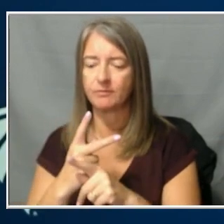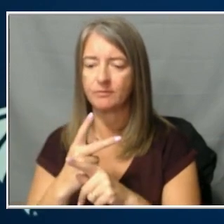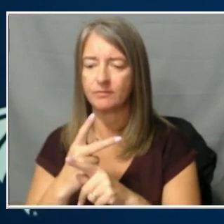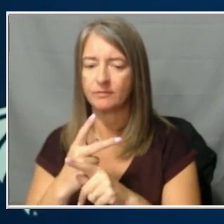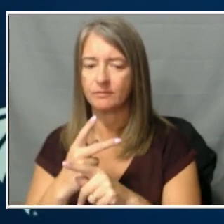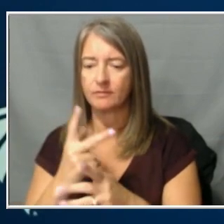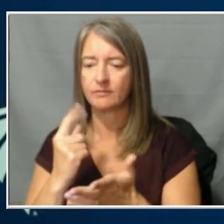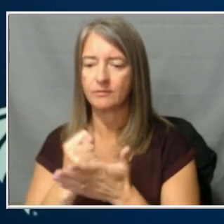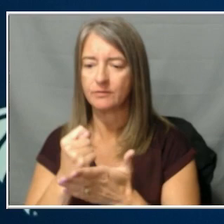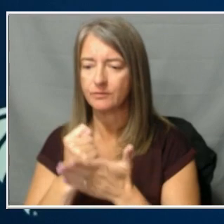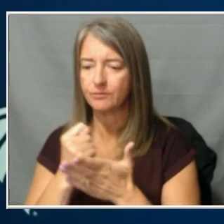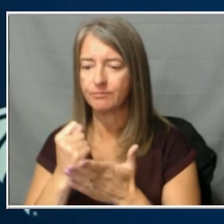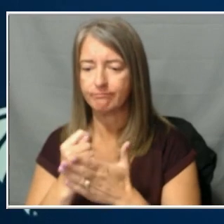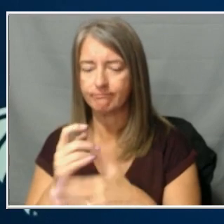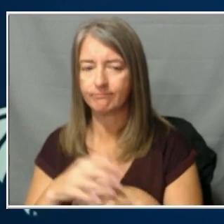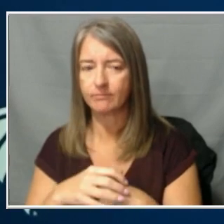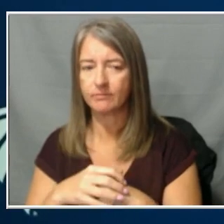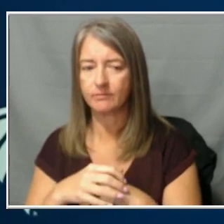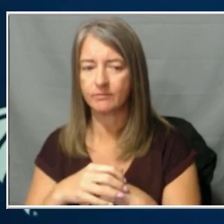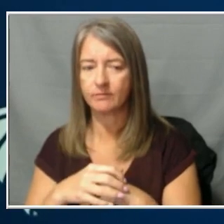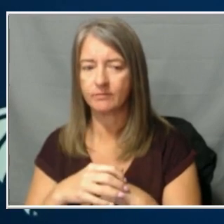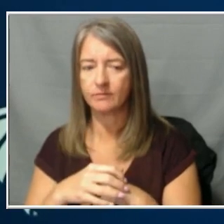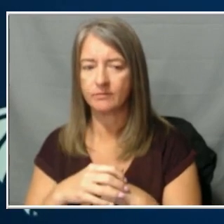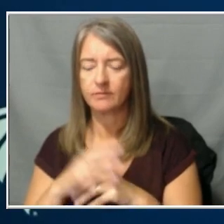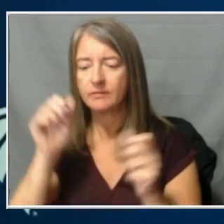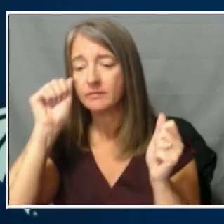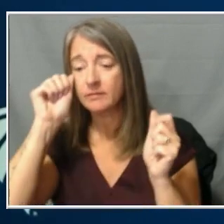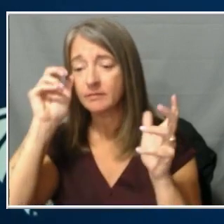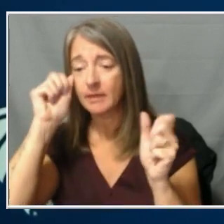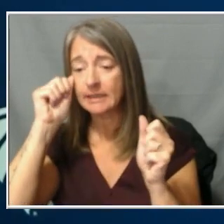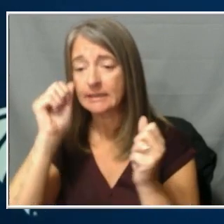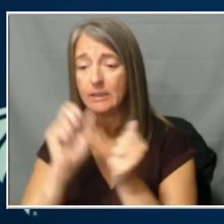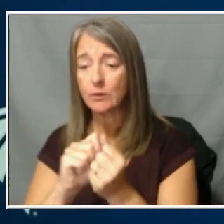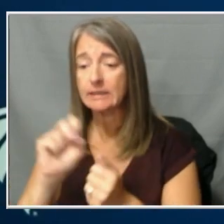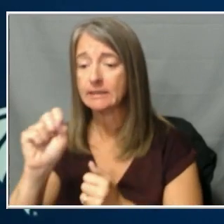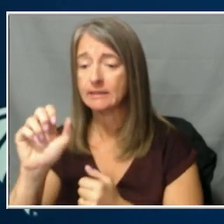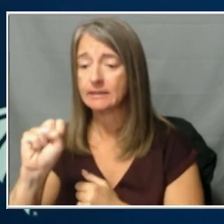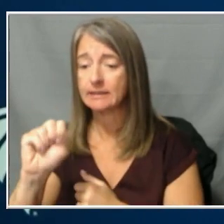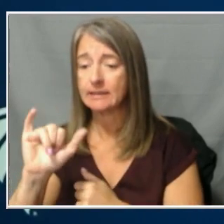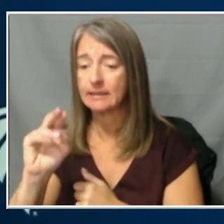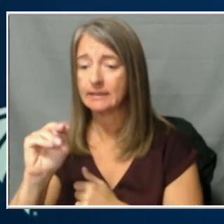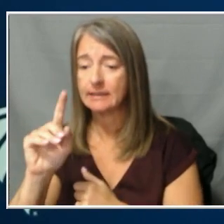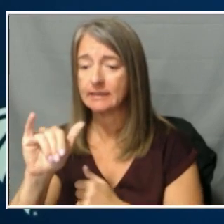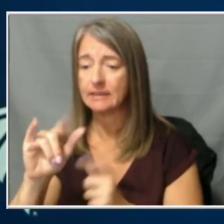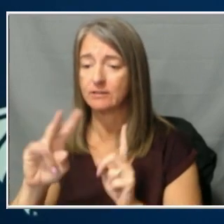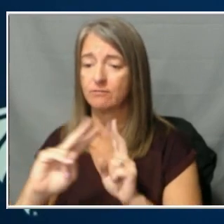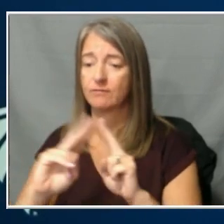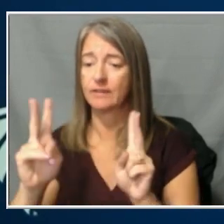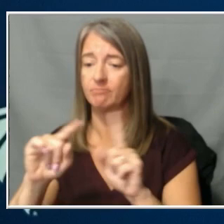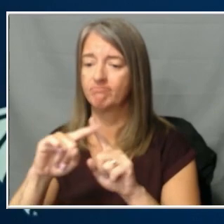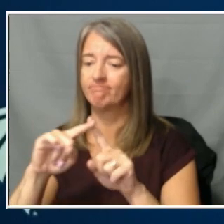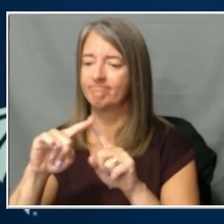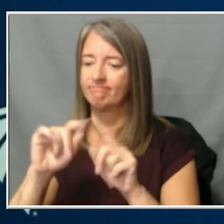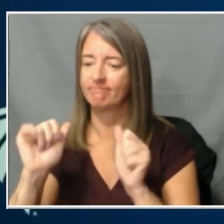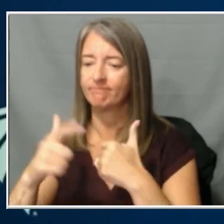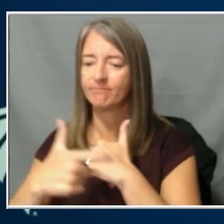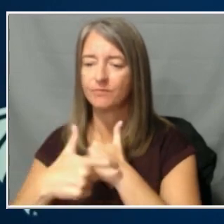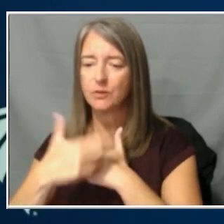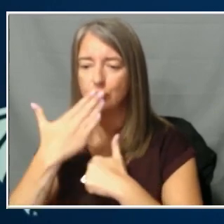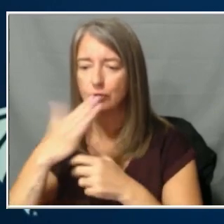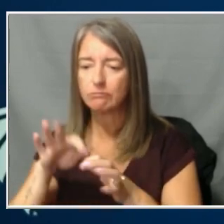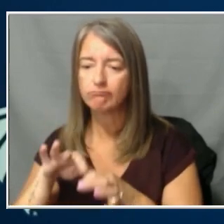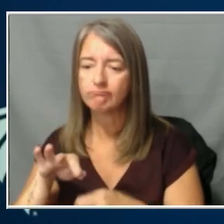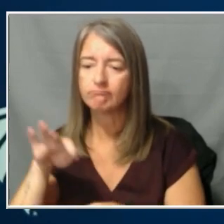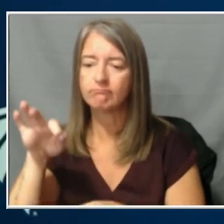fingertips, so to speak. And the amazing thing with Sydney is that she's optimistic all the time. She has a good spirit,